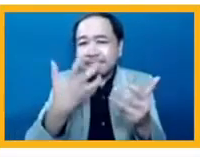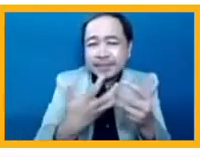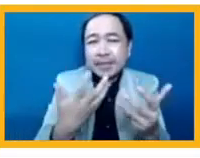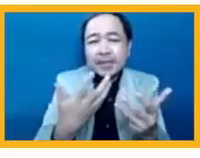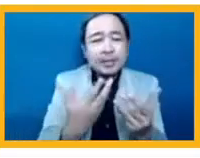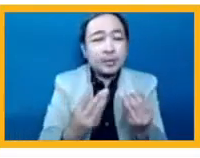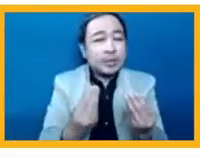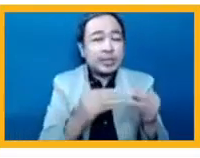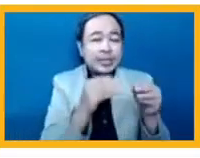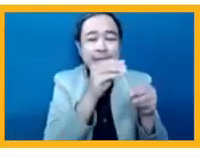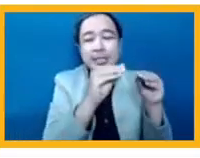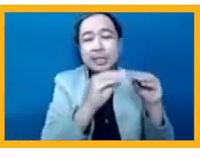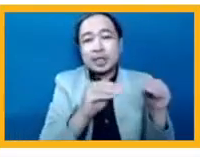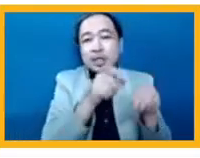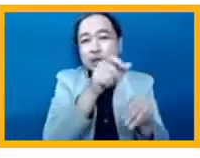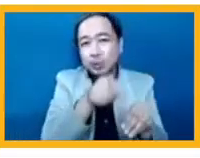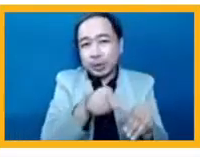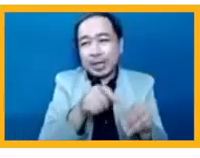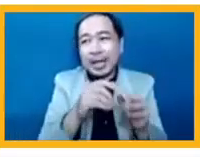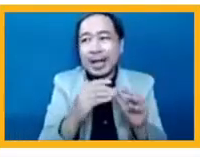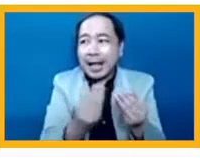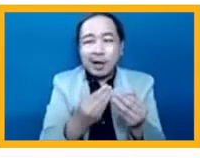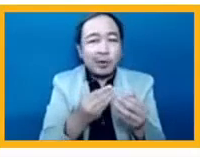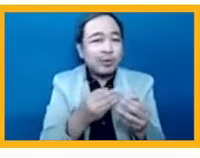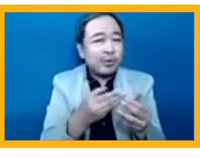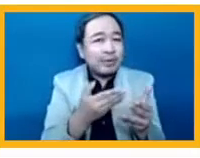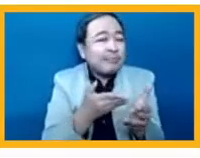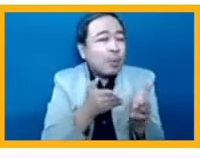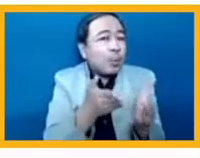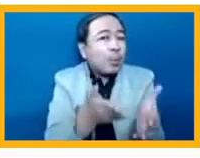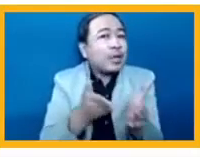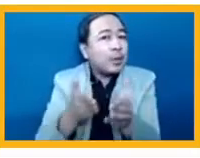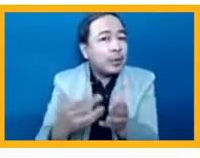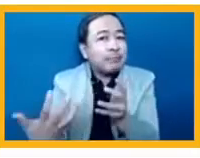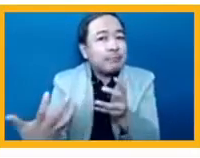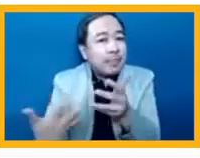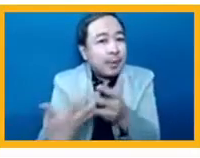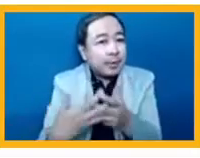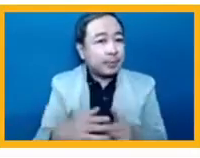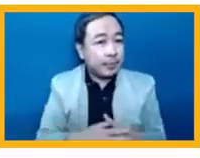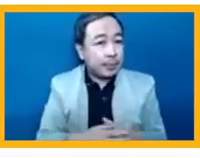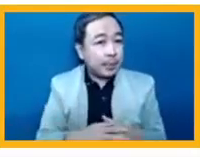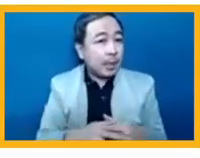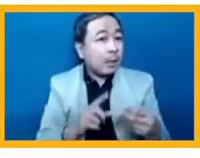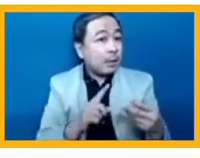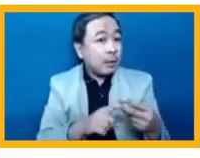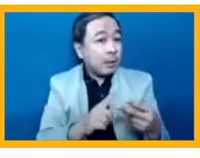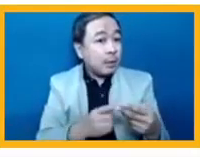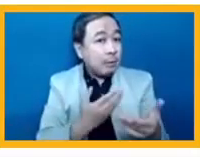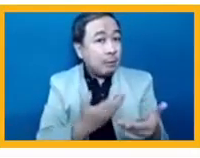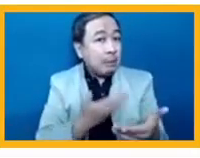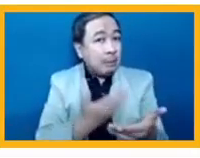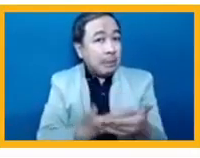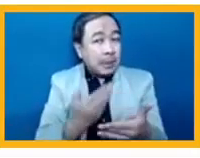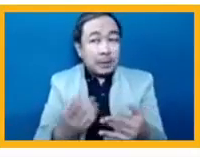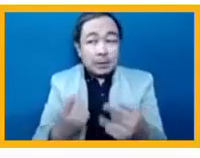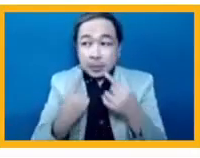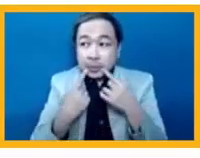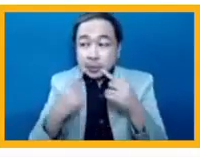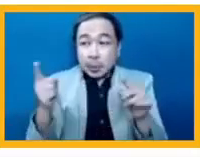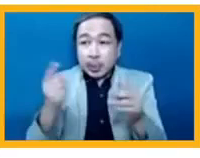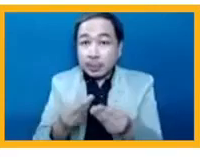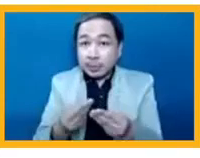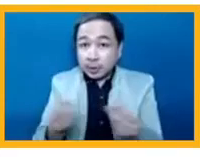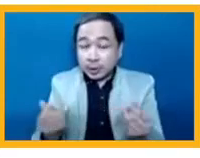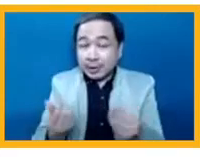students. The second factor to consider is whether there is evidence of the efficacy of the solution to plug the identified gap. So